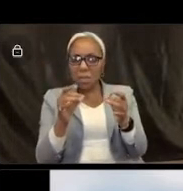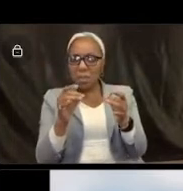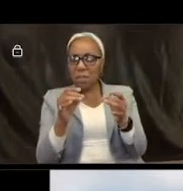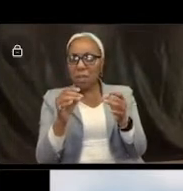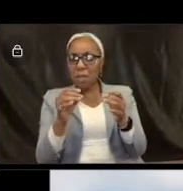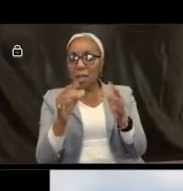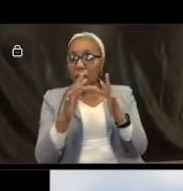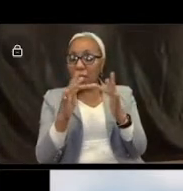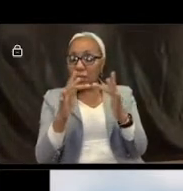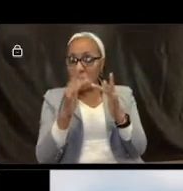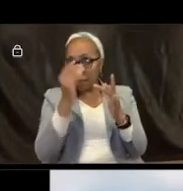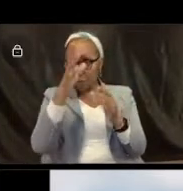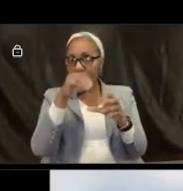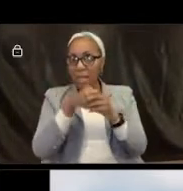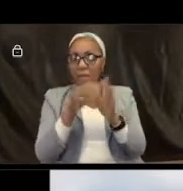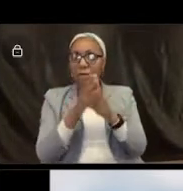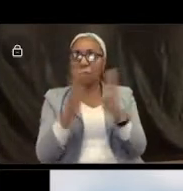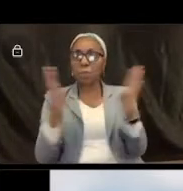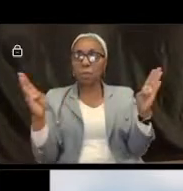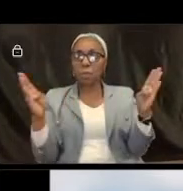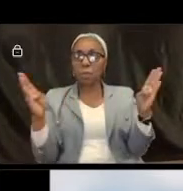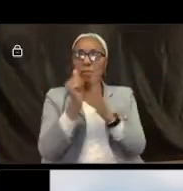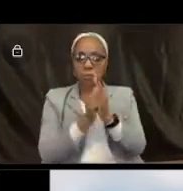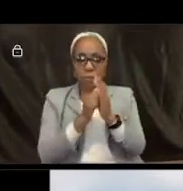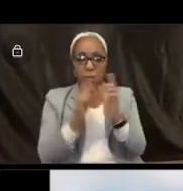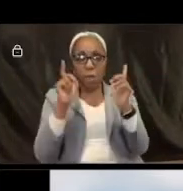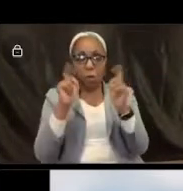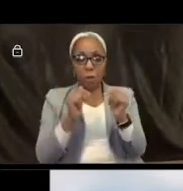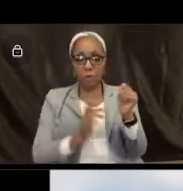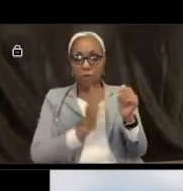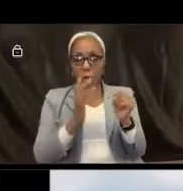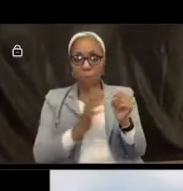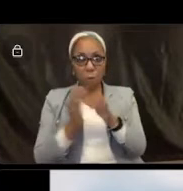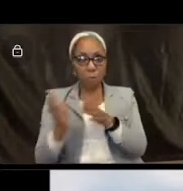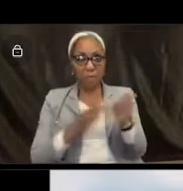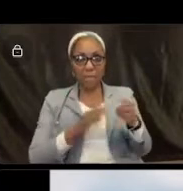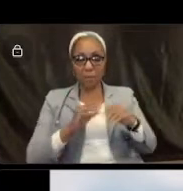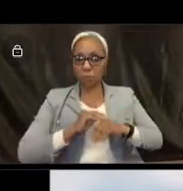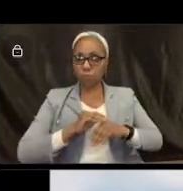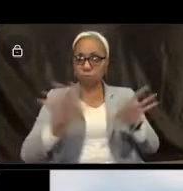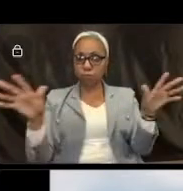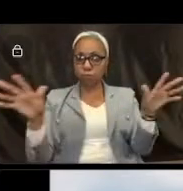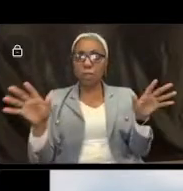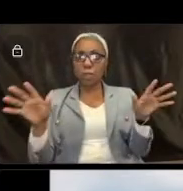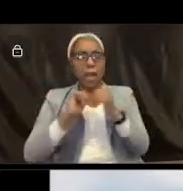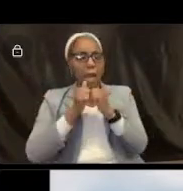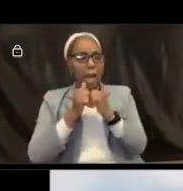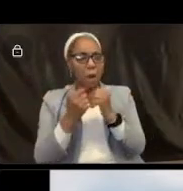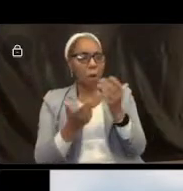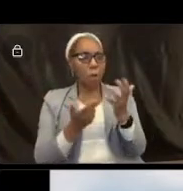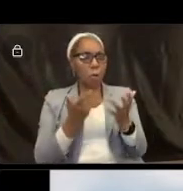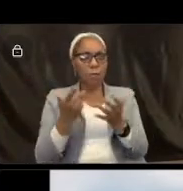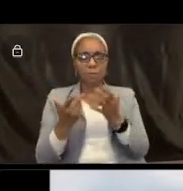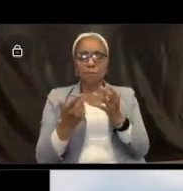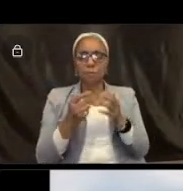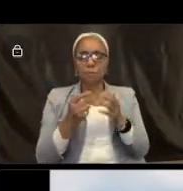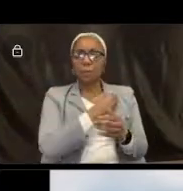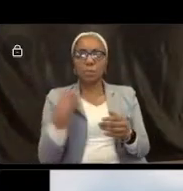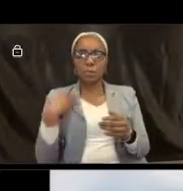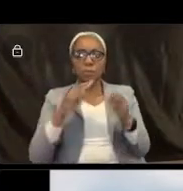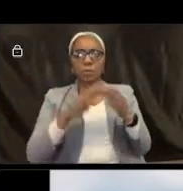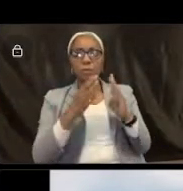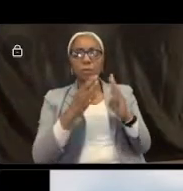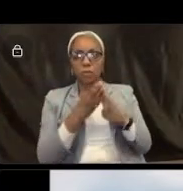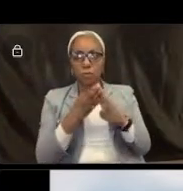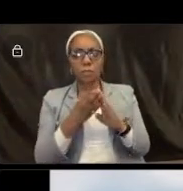public agenda. So once the formal plans come out, how are members of the